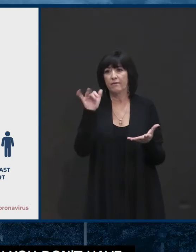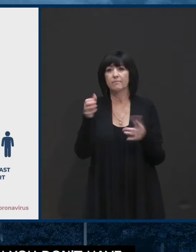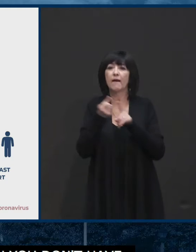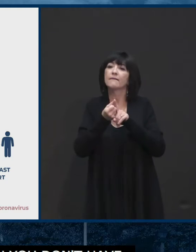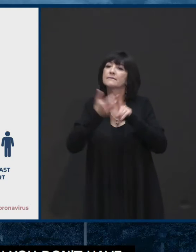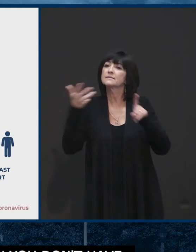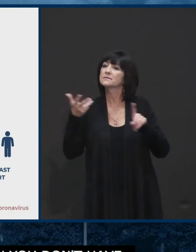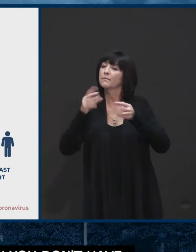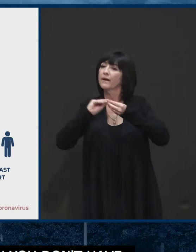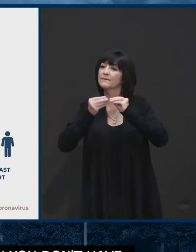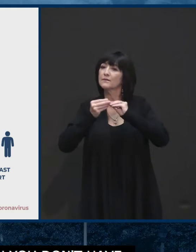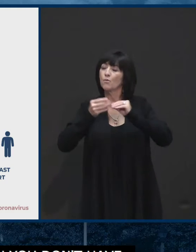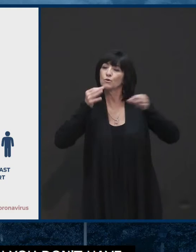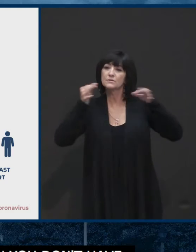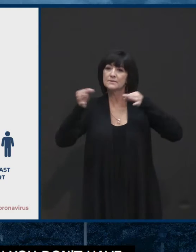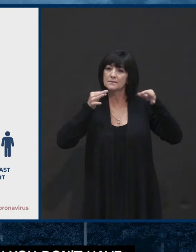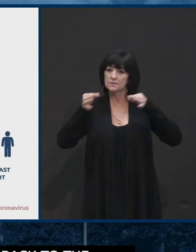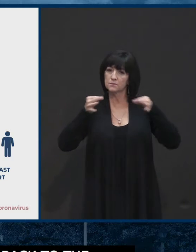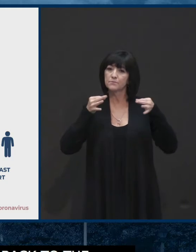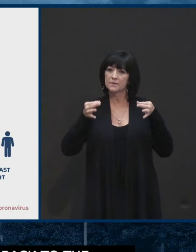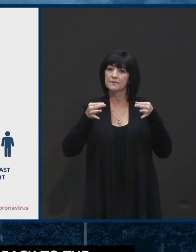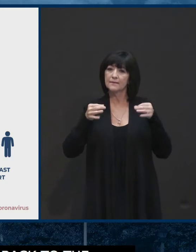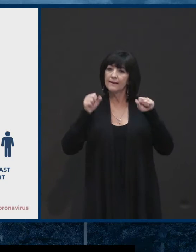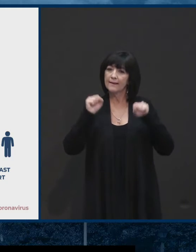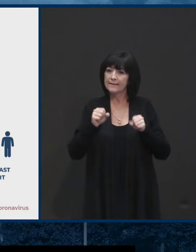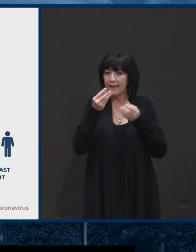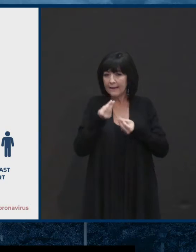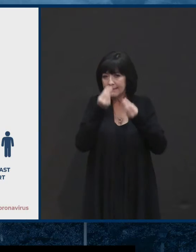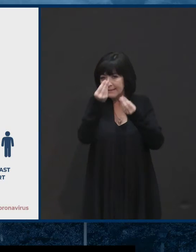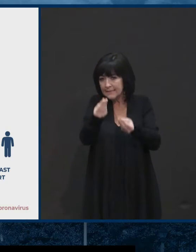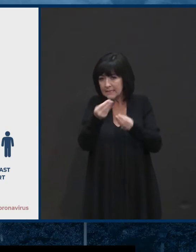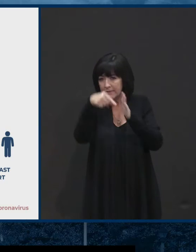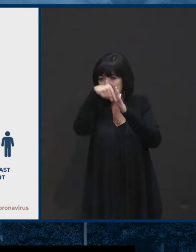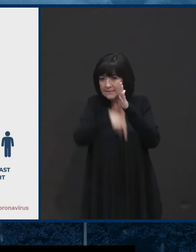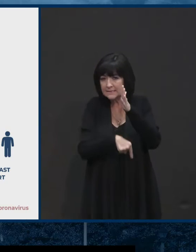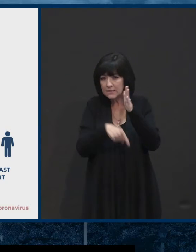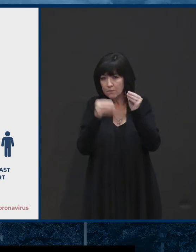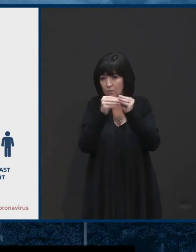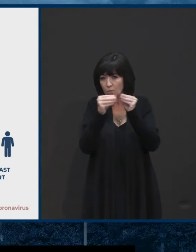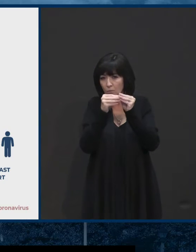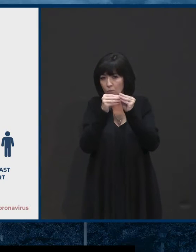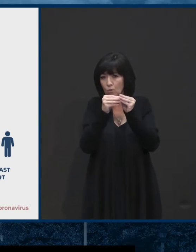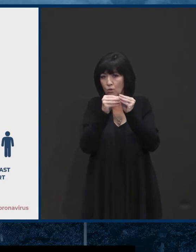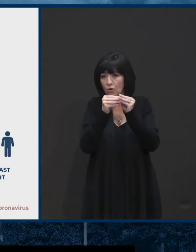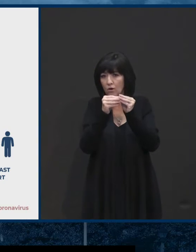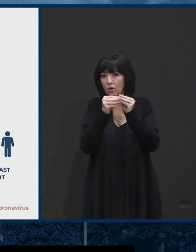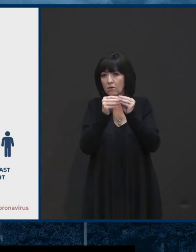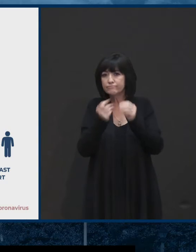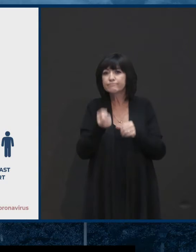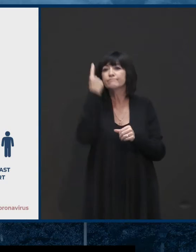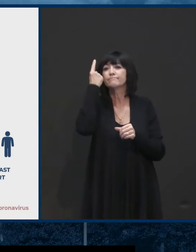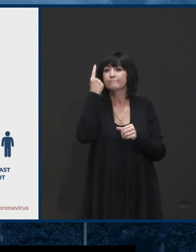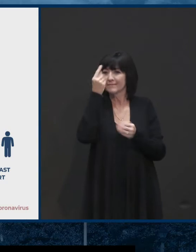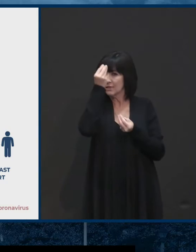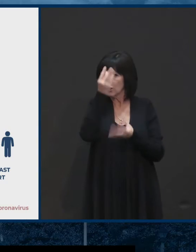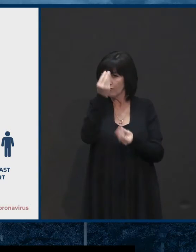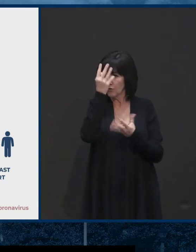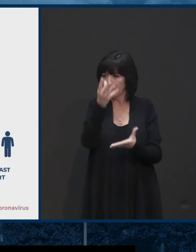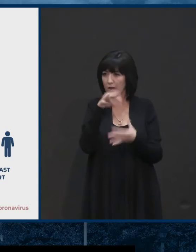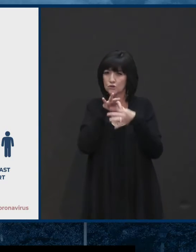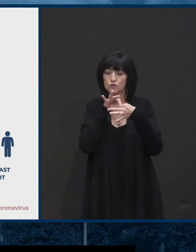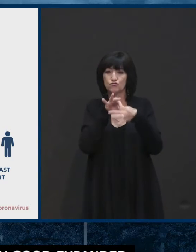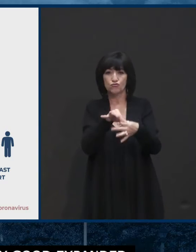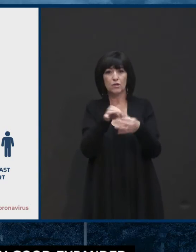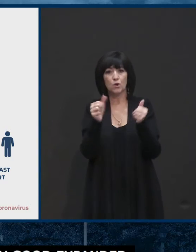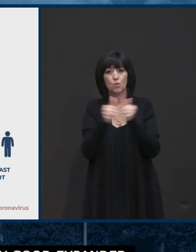dashboard to give a deeper context with respect to the community spread and the conditions on the ground as we